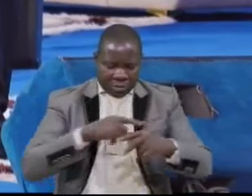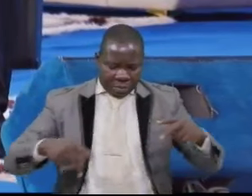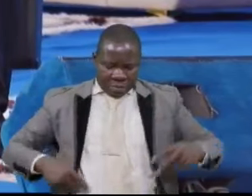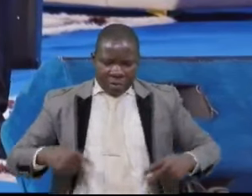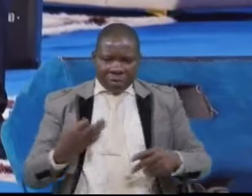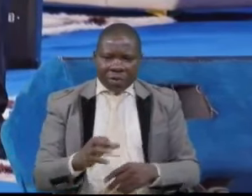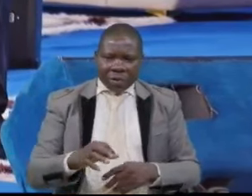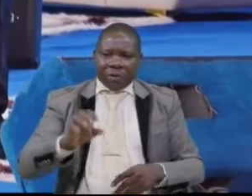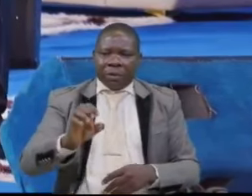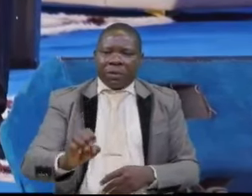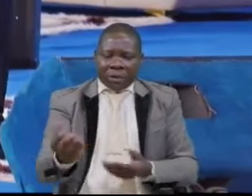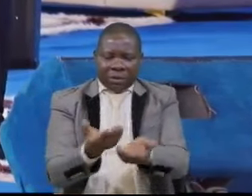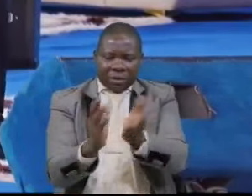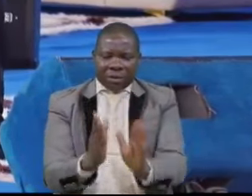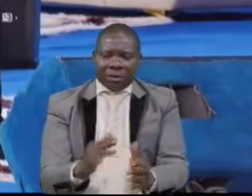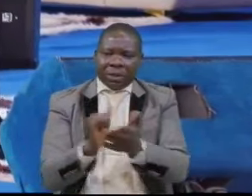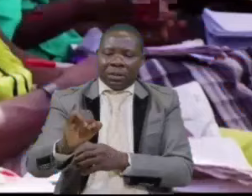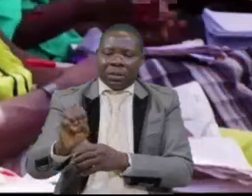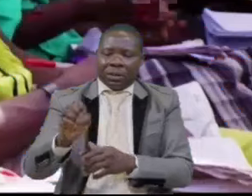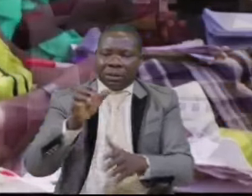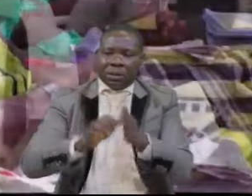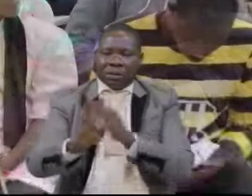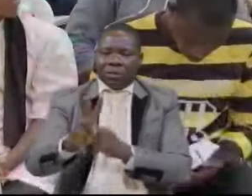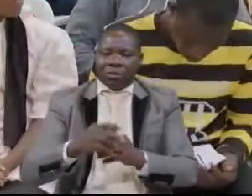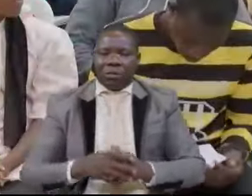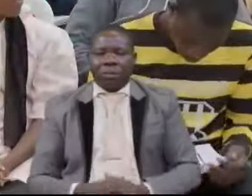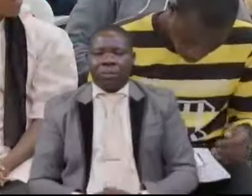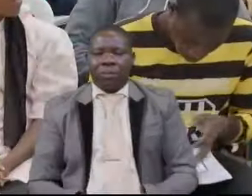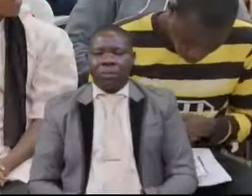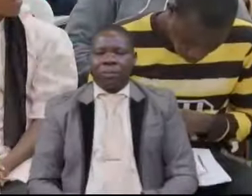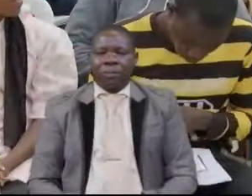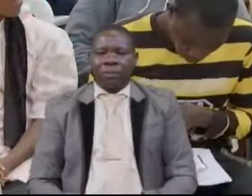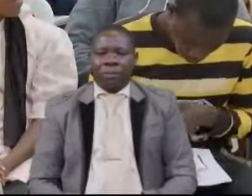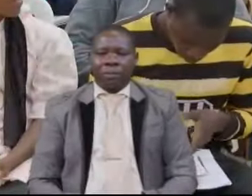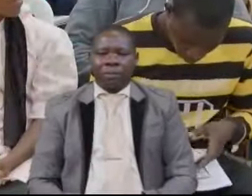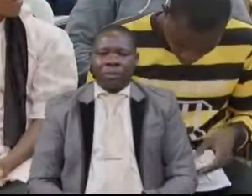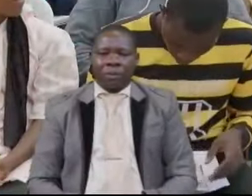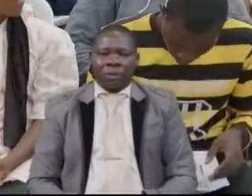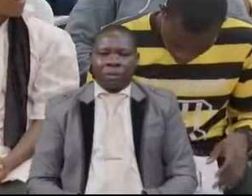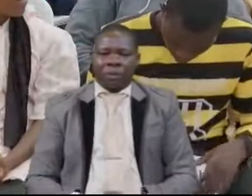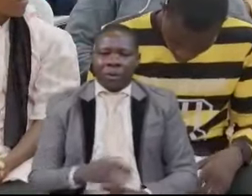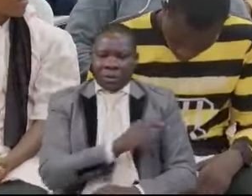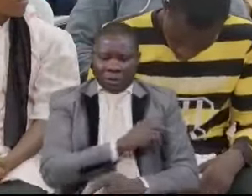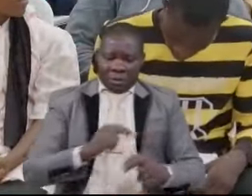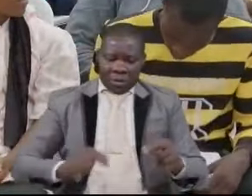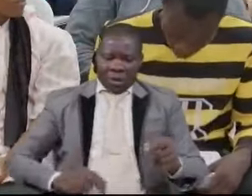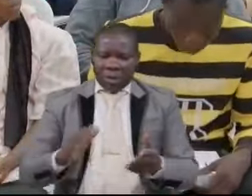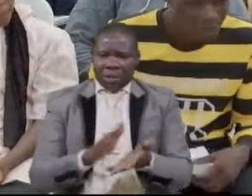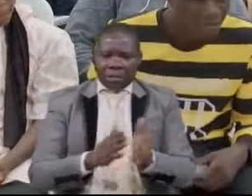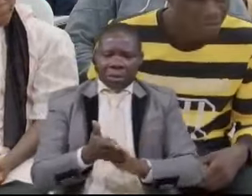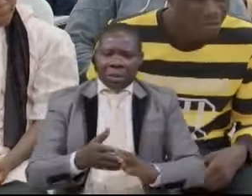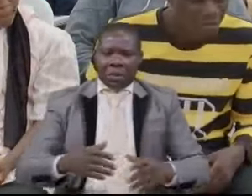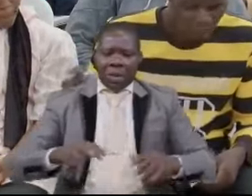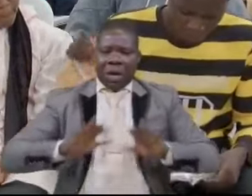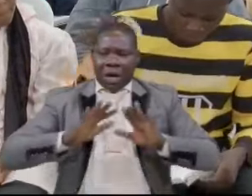might not defile himself. Nebuchadnezzar became afraid, he was